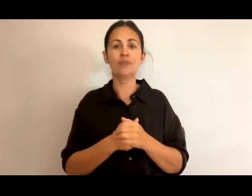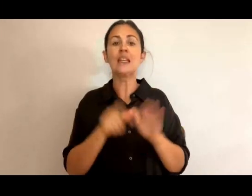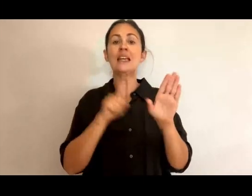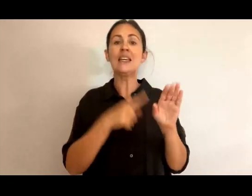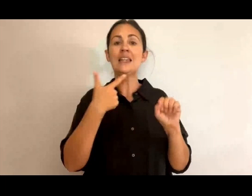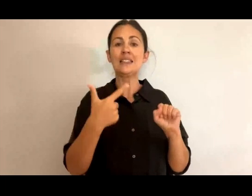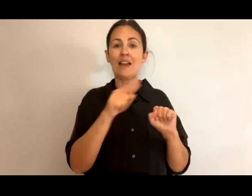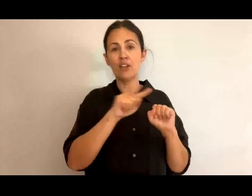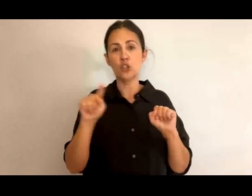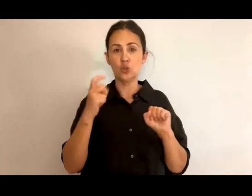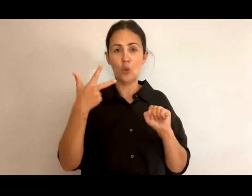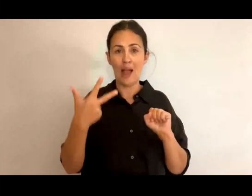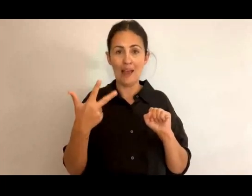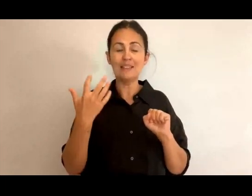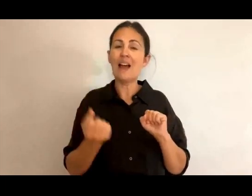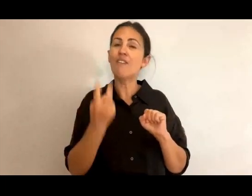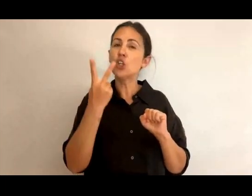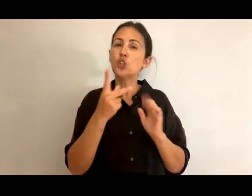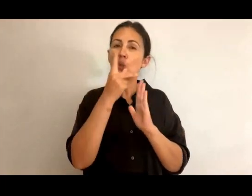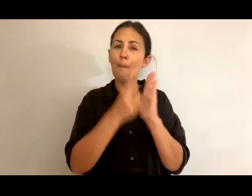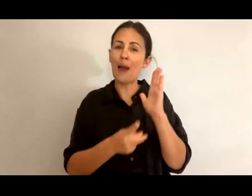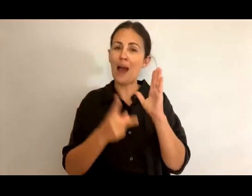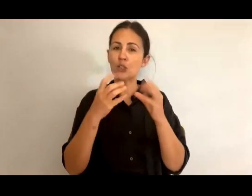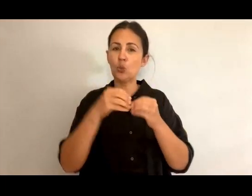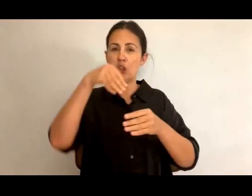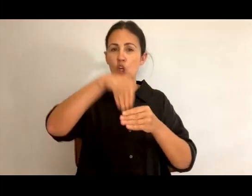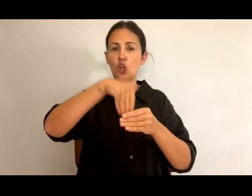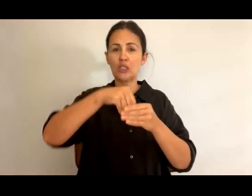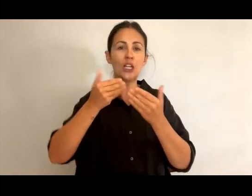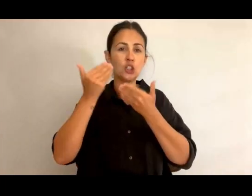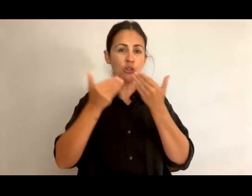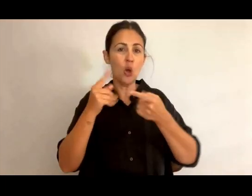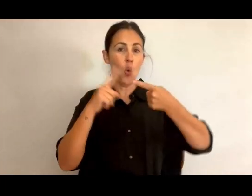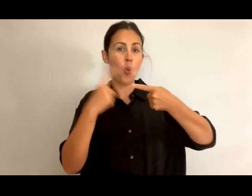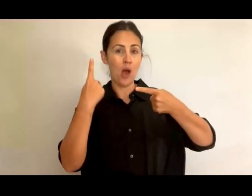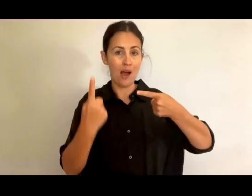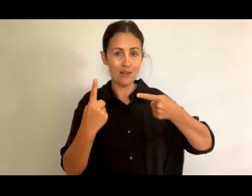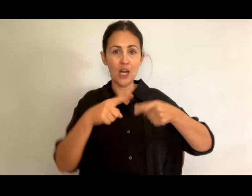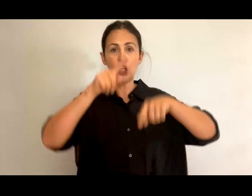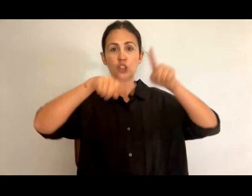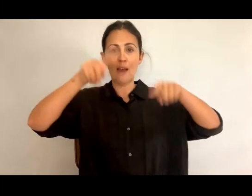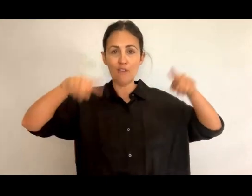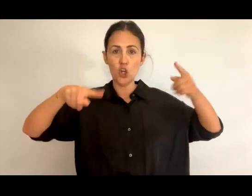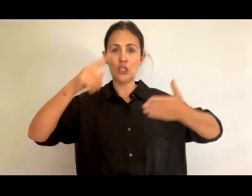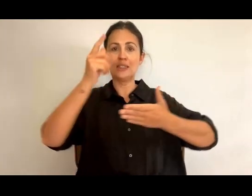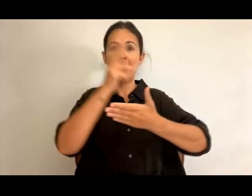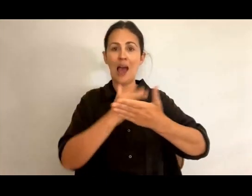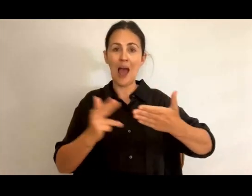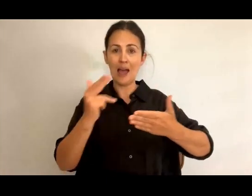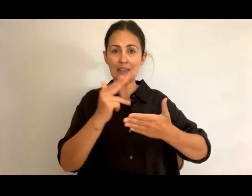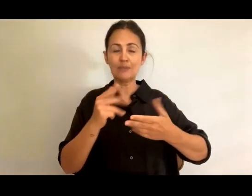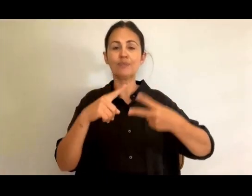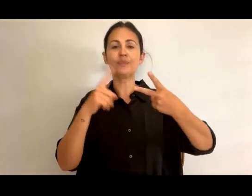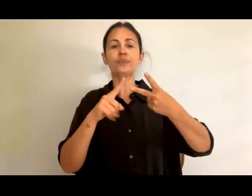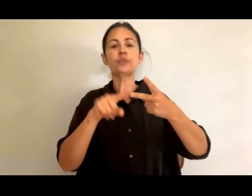to the content description. One's about looking at the diversity of artworks, and one's looking at culturally responsive approaches to